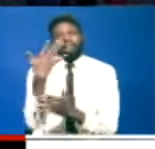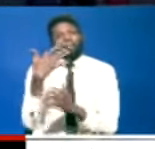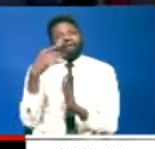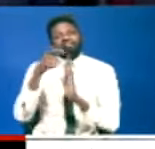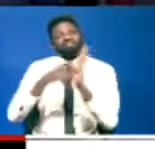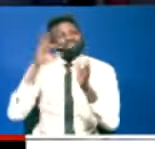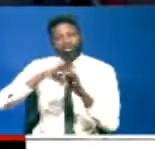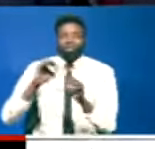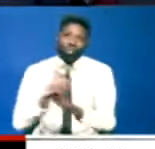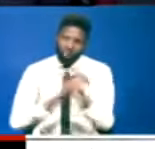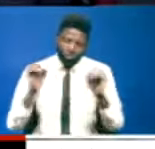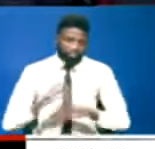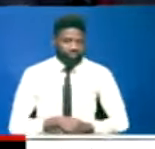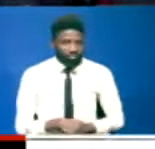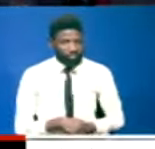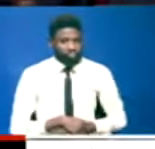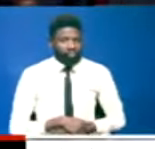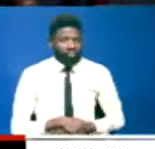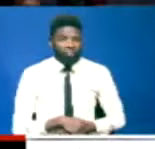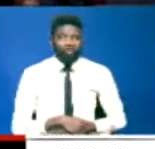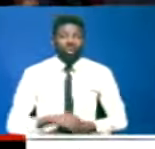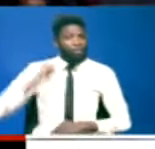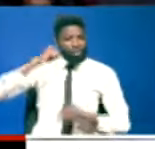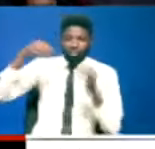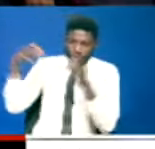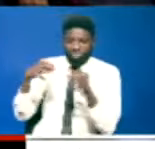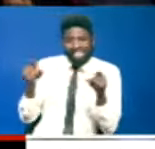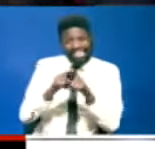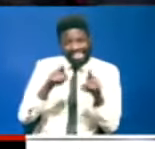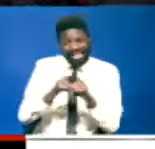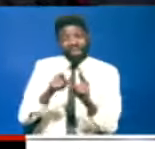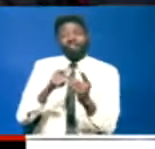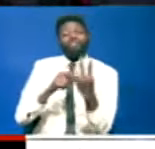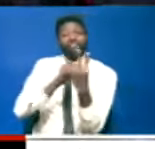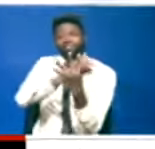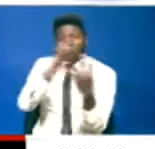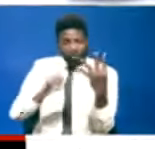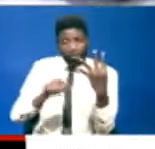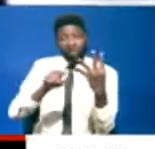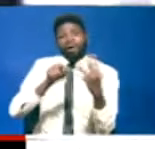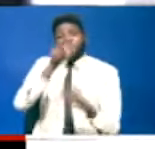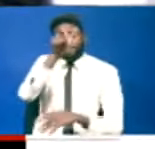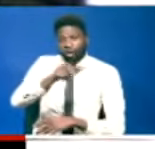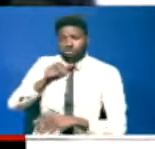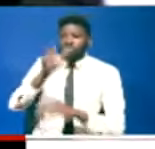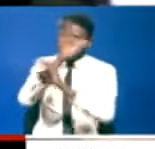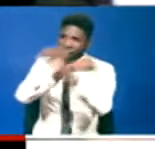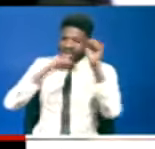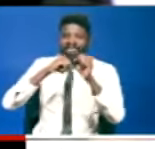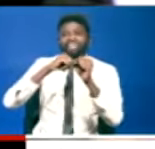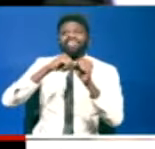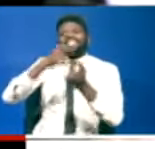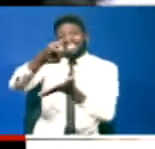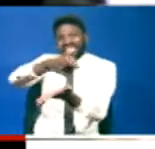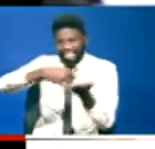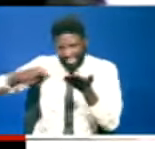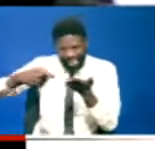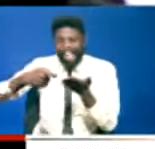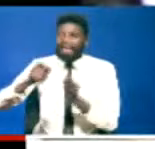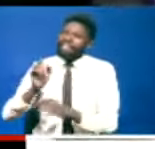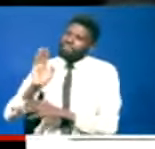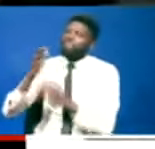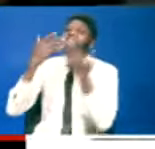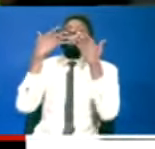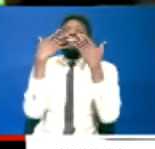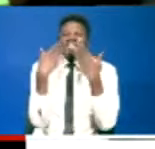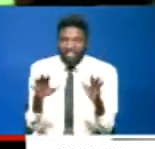signed a leadership and peace charter committing to maintaining peace during and after the elections. Leadership and integrity,